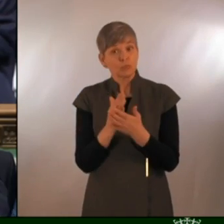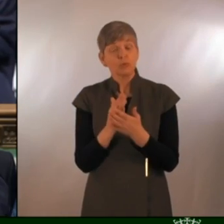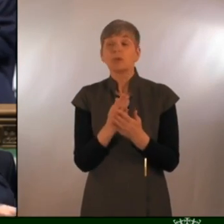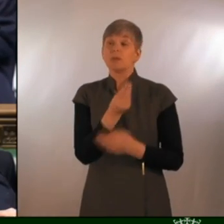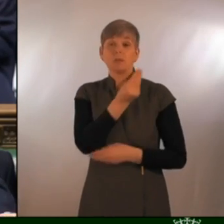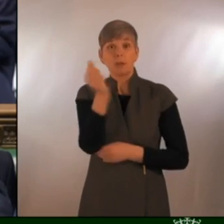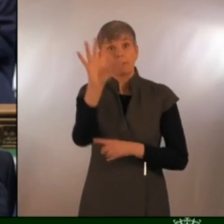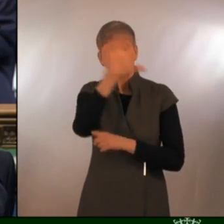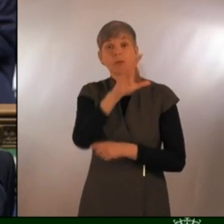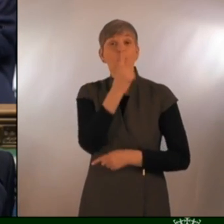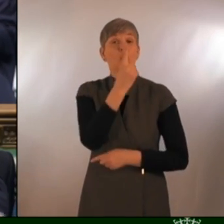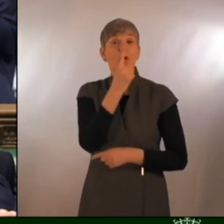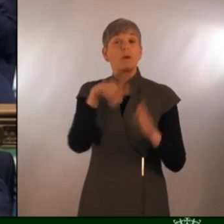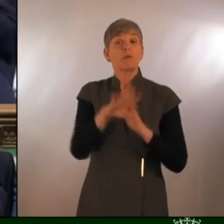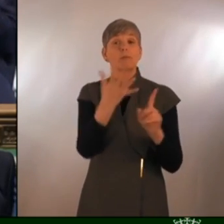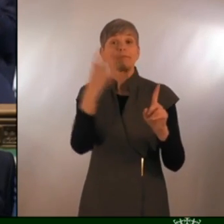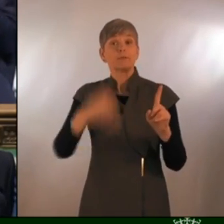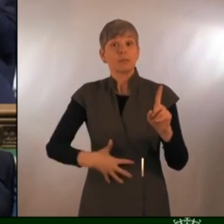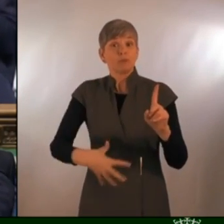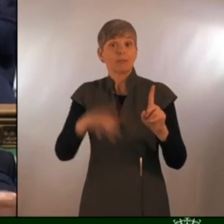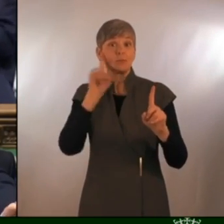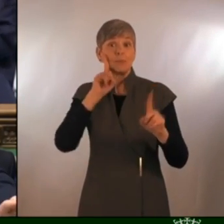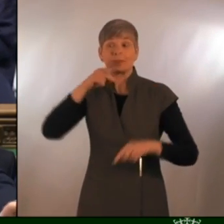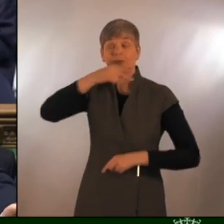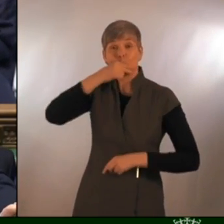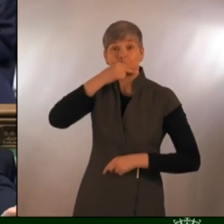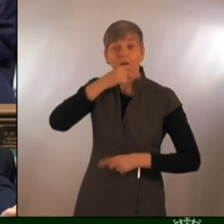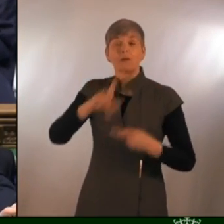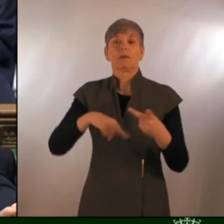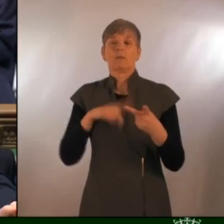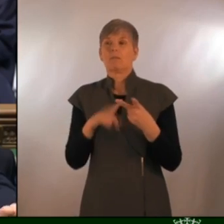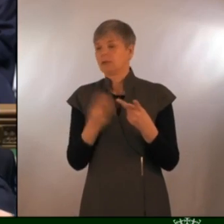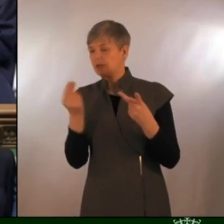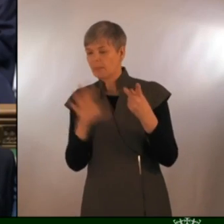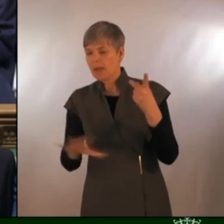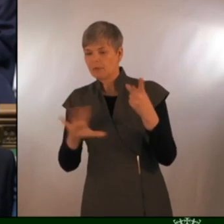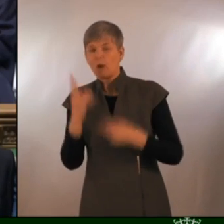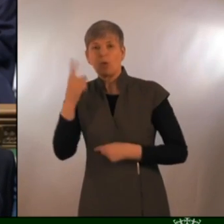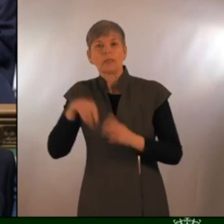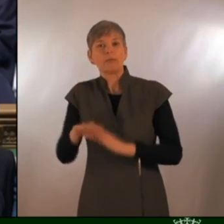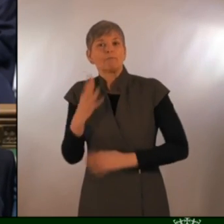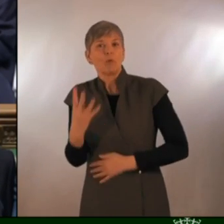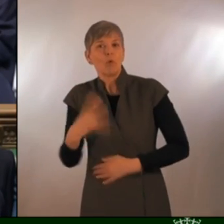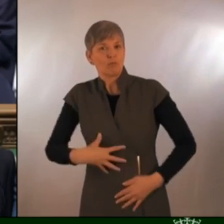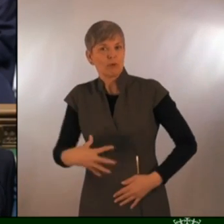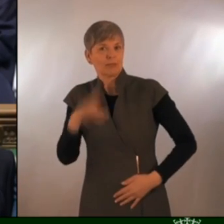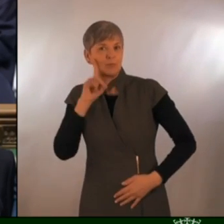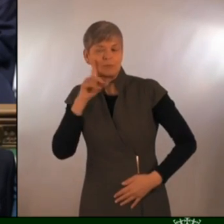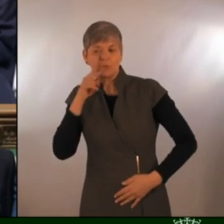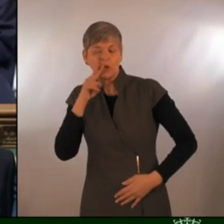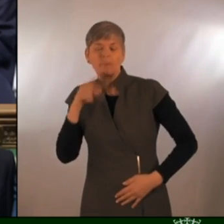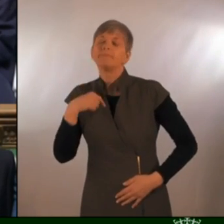pregnant women are smokers, and parts of the country where only 1 in 4 pregnant women are smokers. And what we want to see is